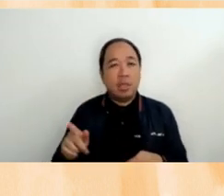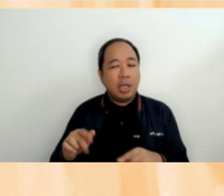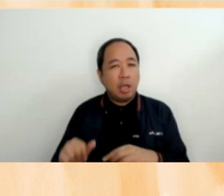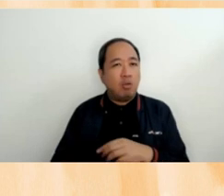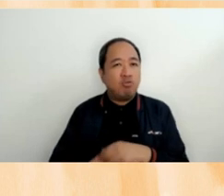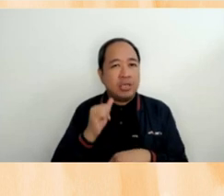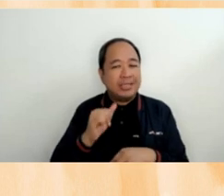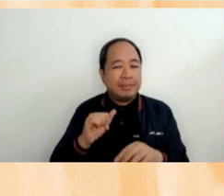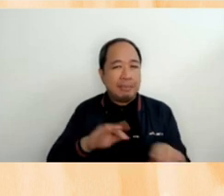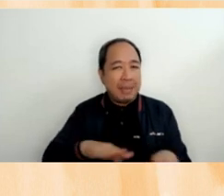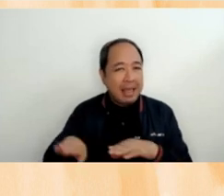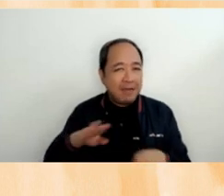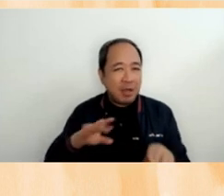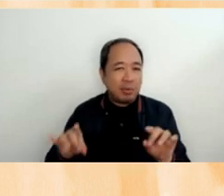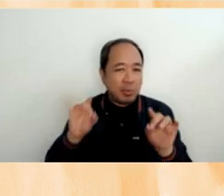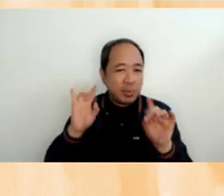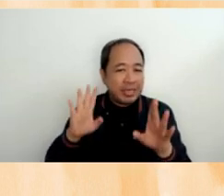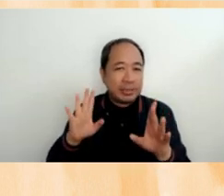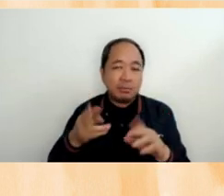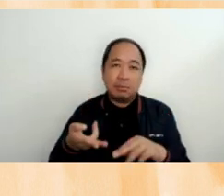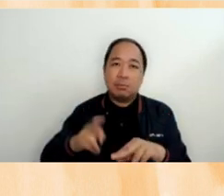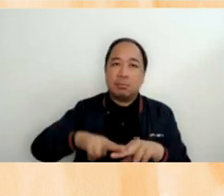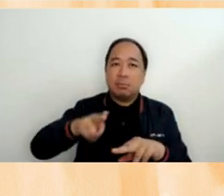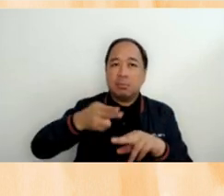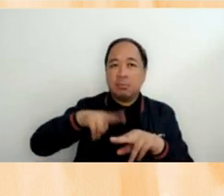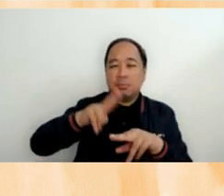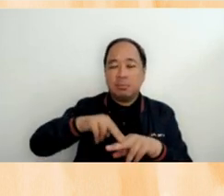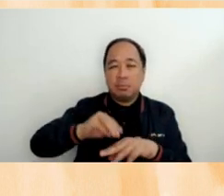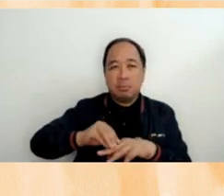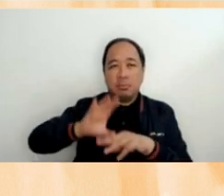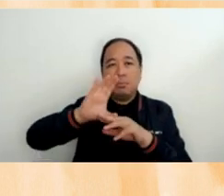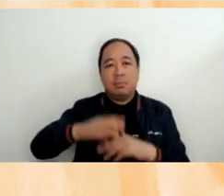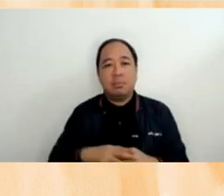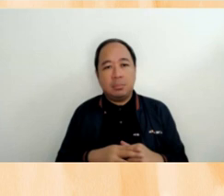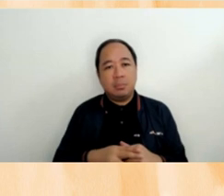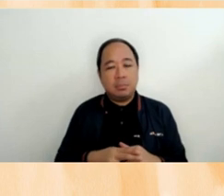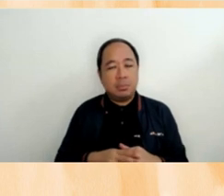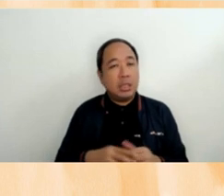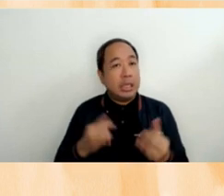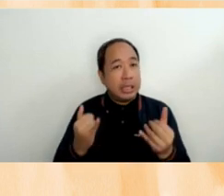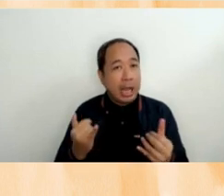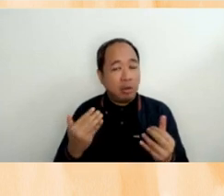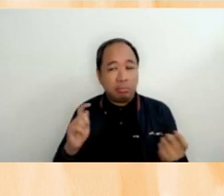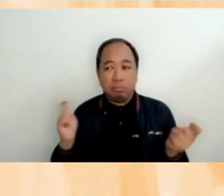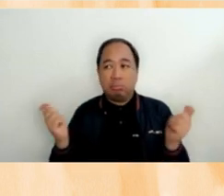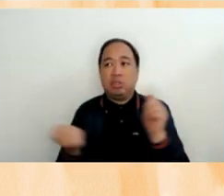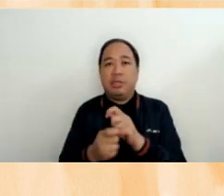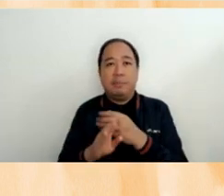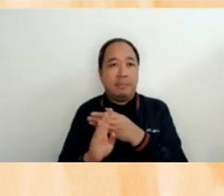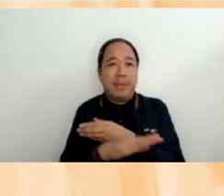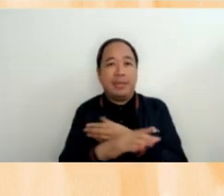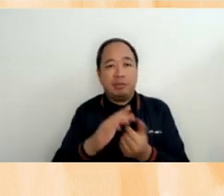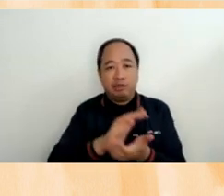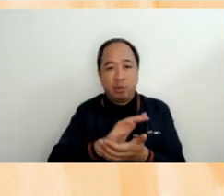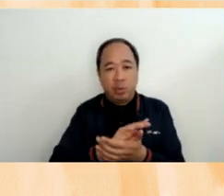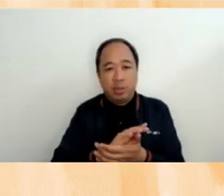teens increase. What is very notable with the transition back to school is the